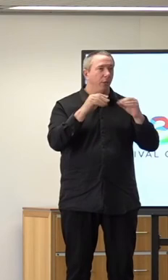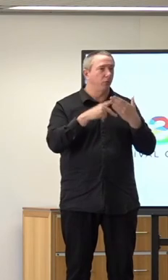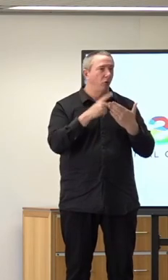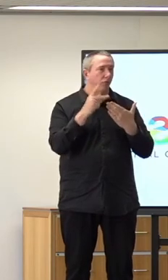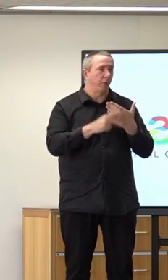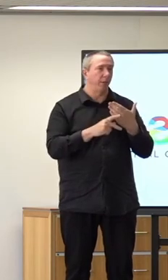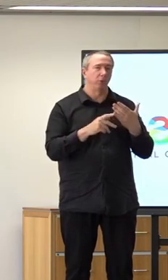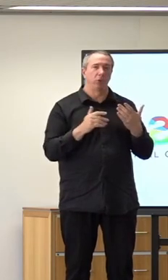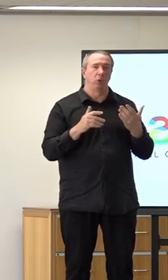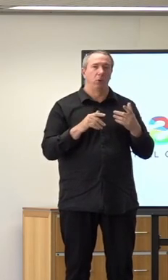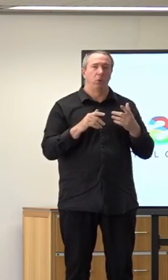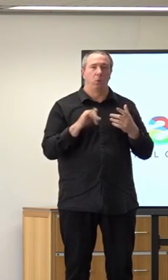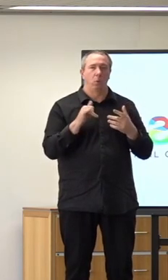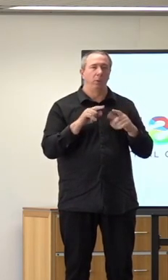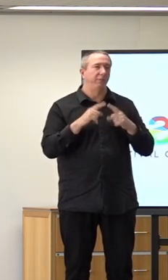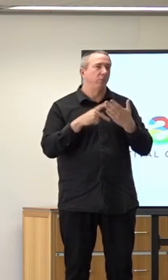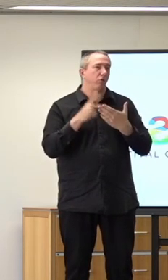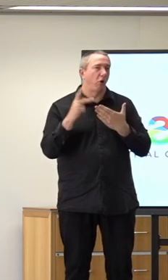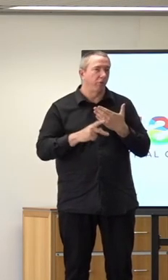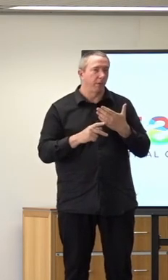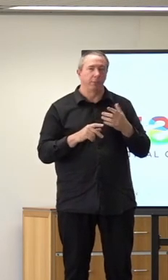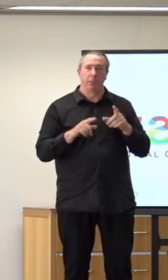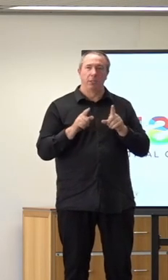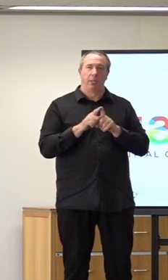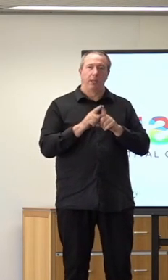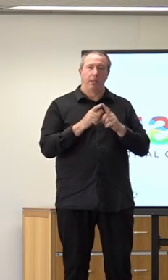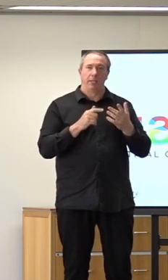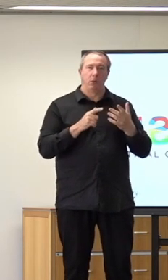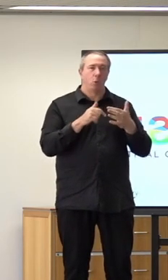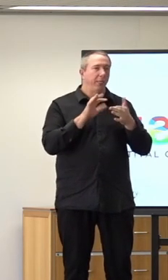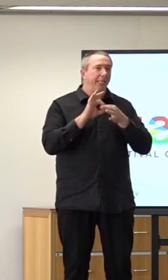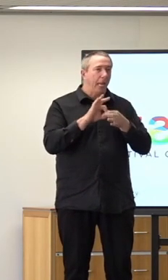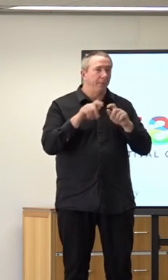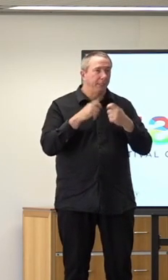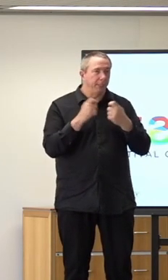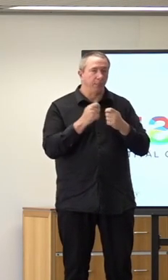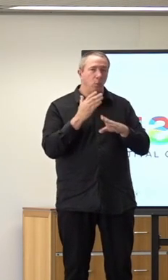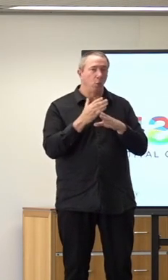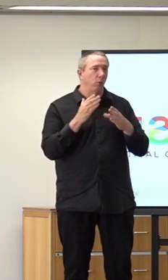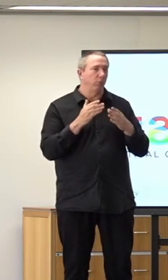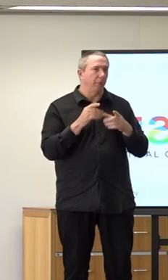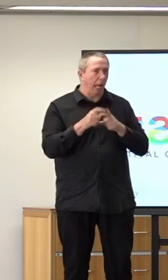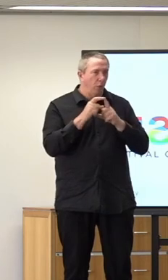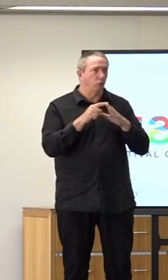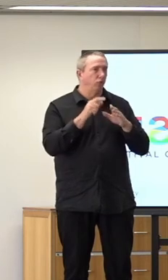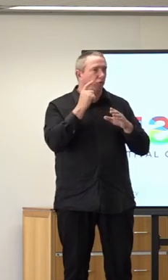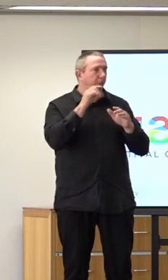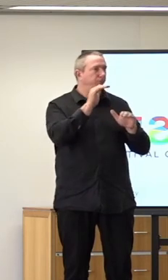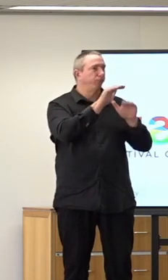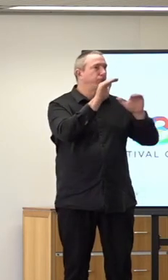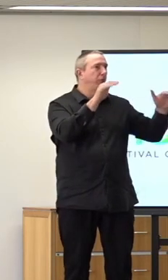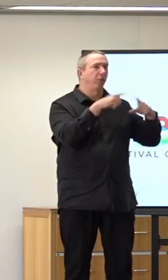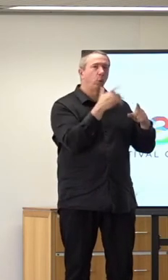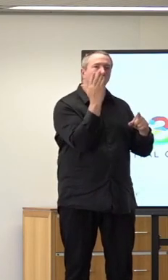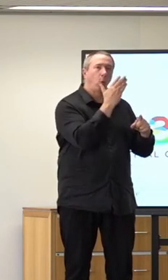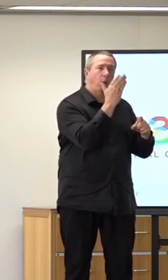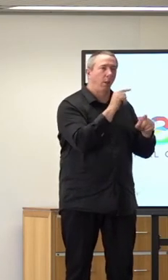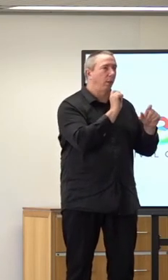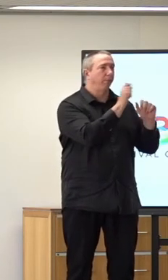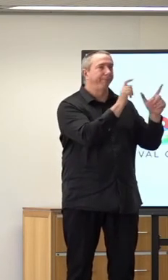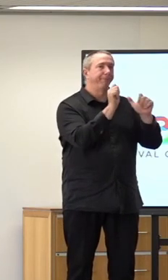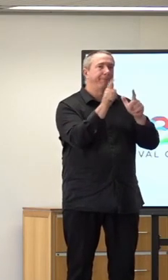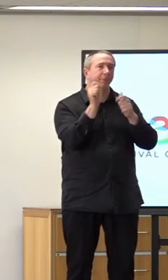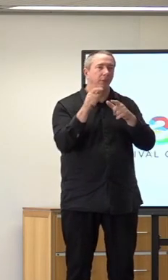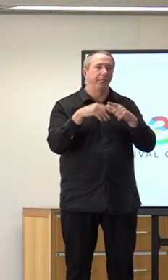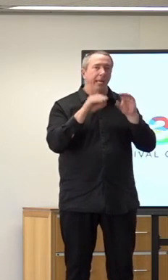programs, the Lily Blues, he does fantastic work bringing out people in an engagement team that work very hard to reach out to schools groups within the